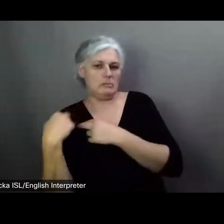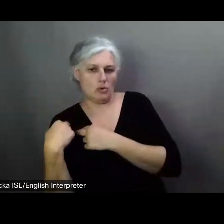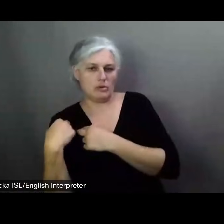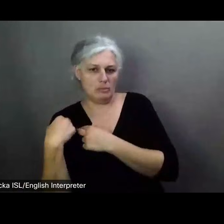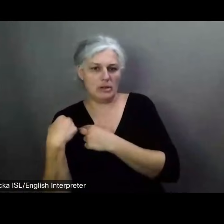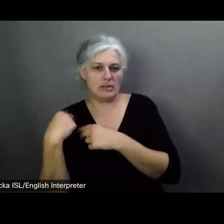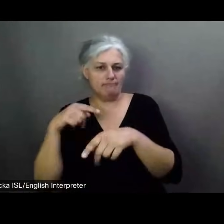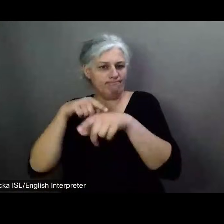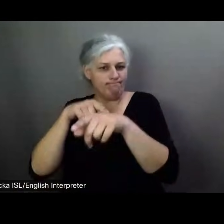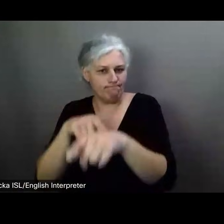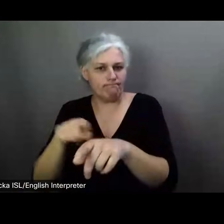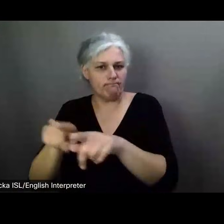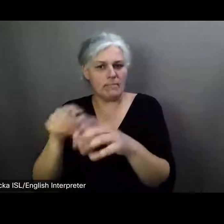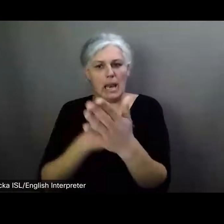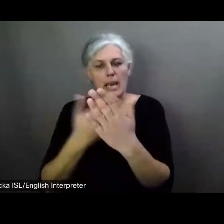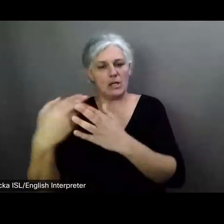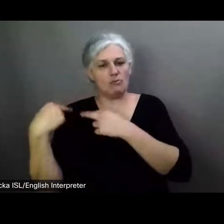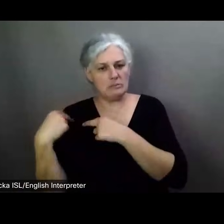after me today and will elaborate on this further.